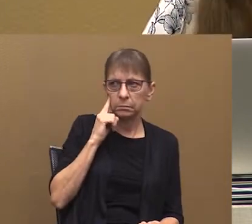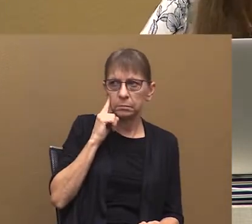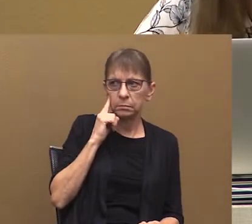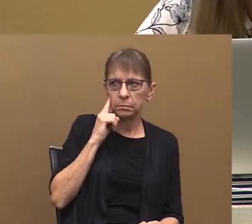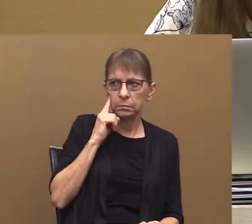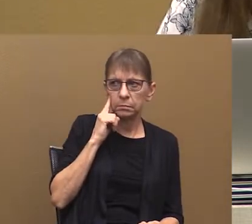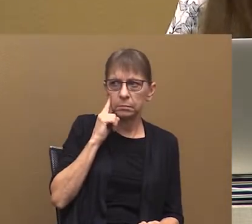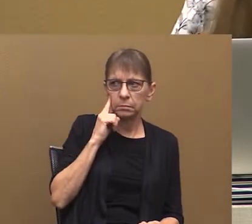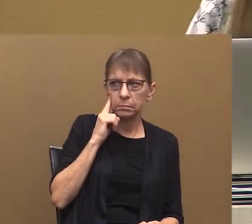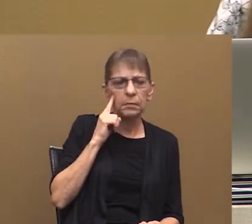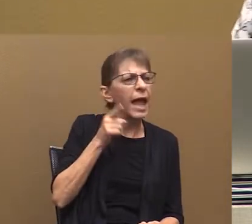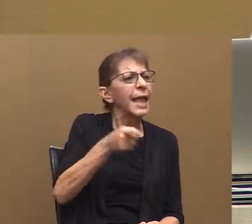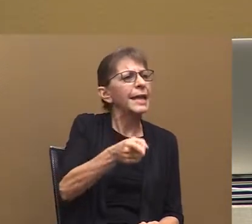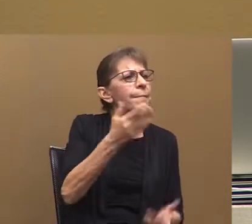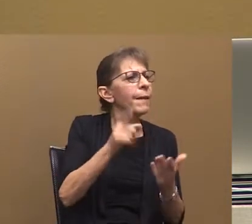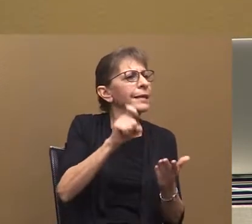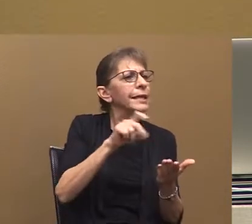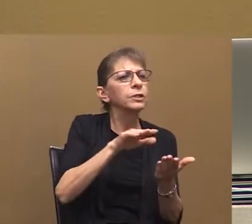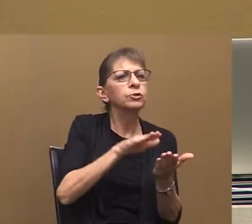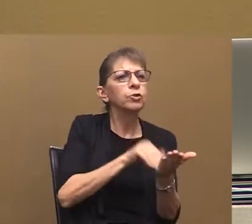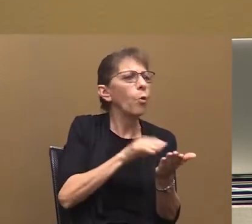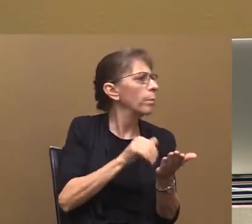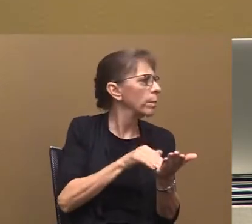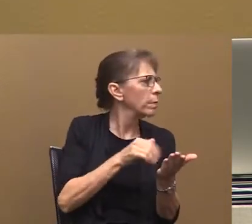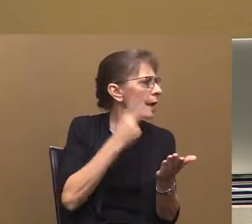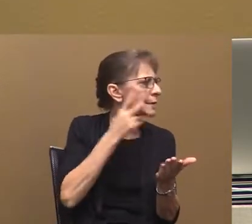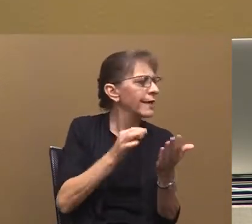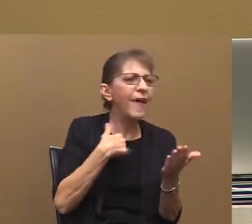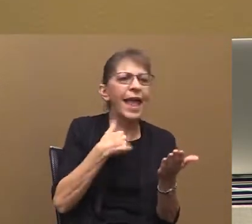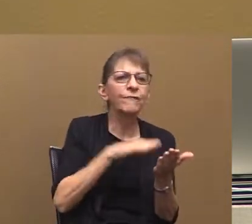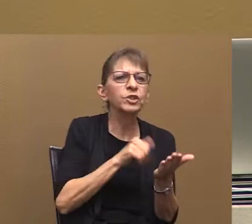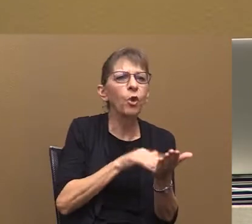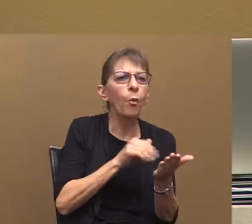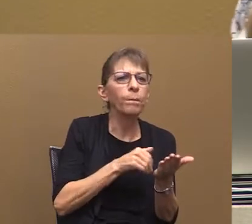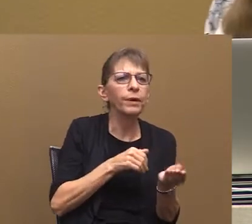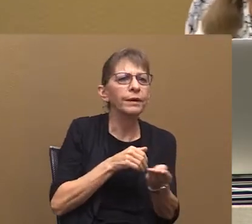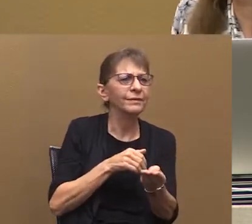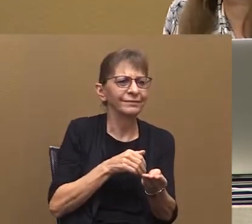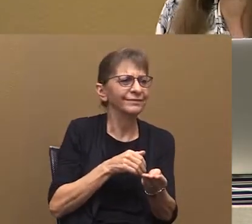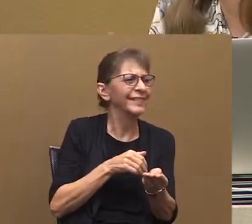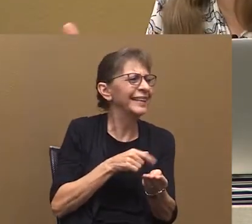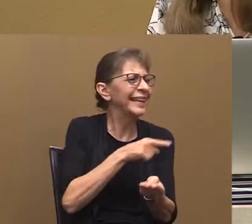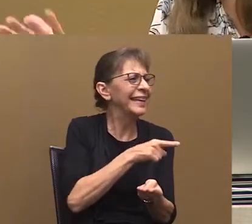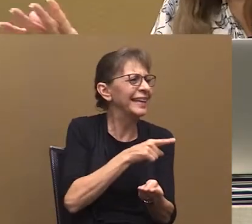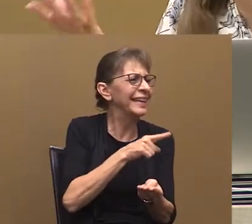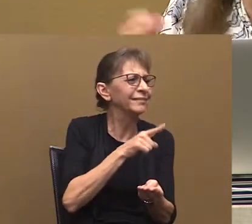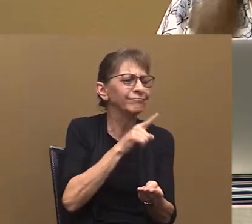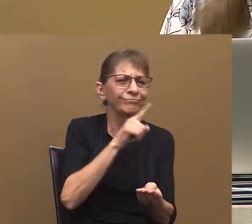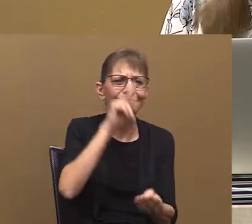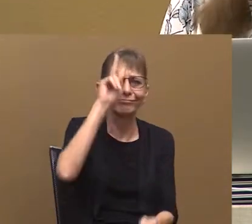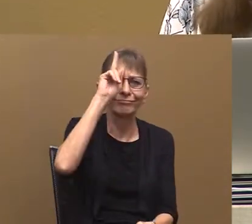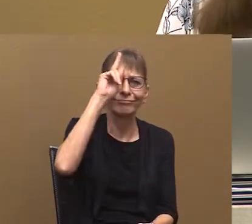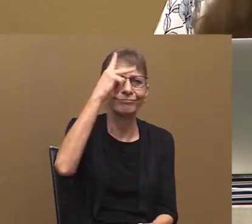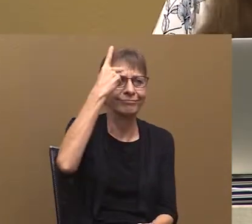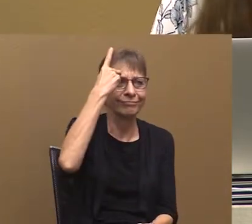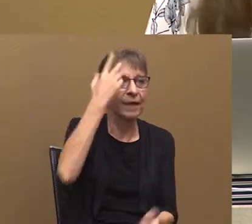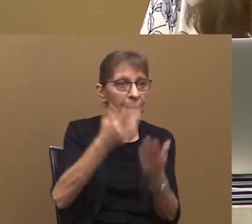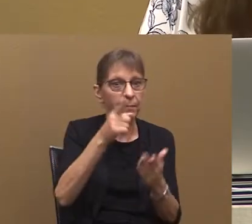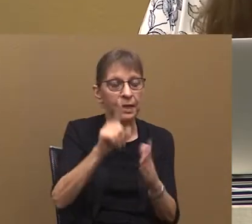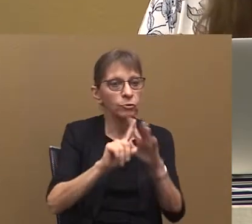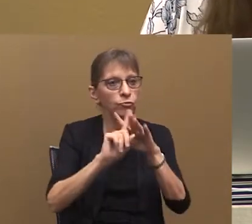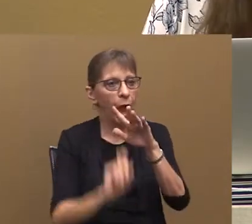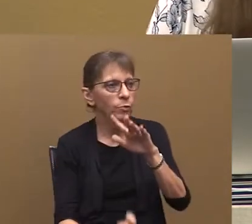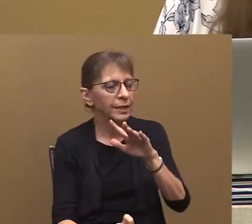soap. Let me see if I have some soap in here. Well, that's misreading the situation because, maybe the kid was